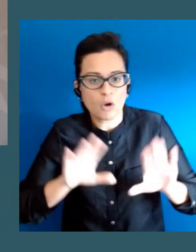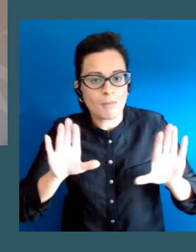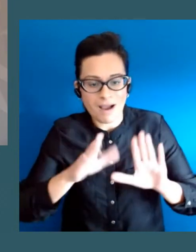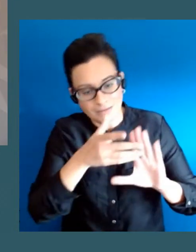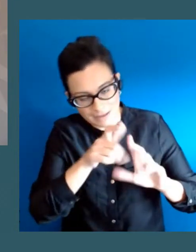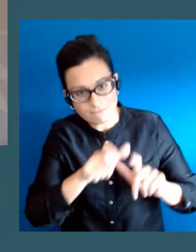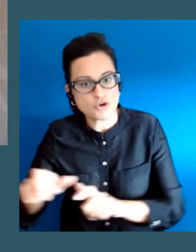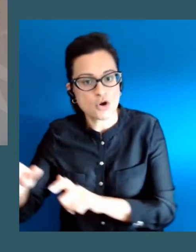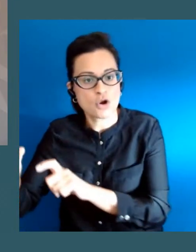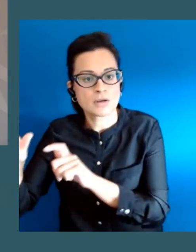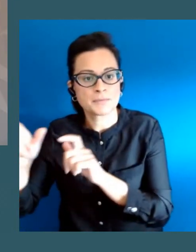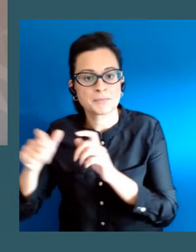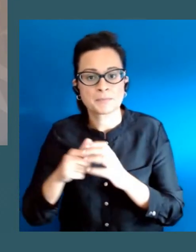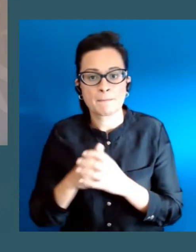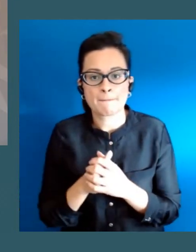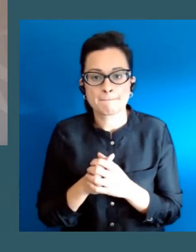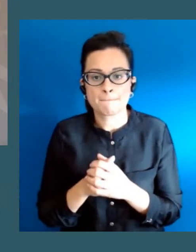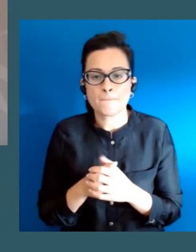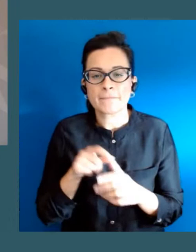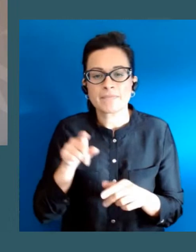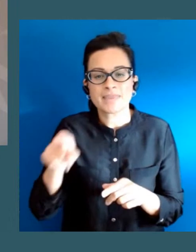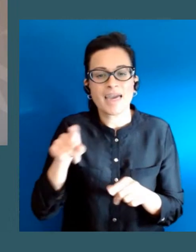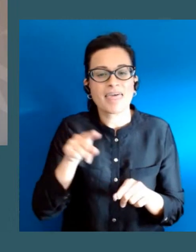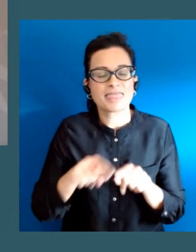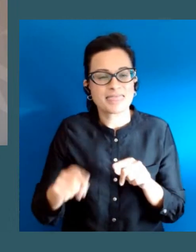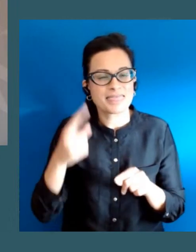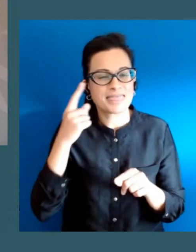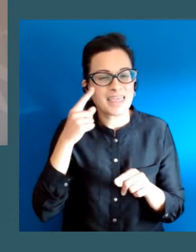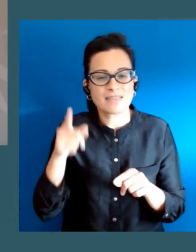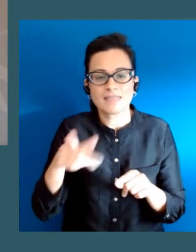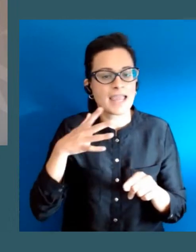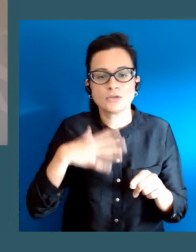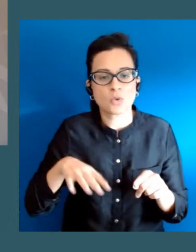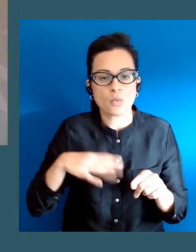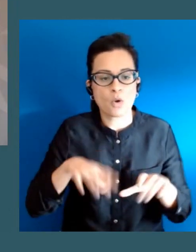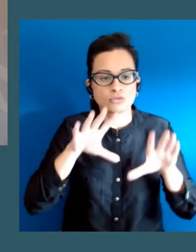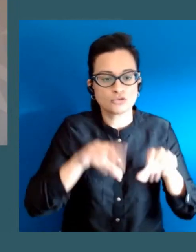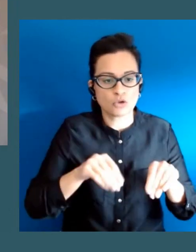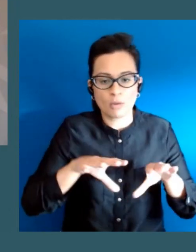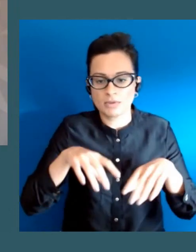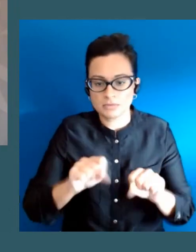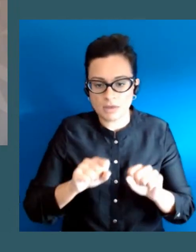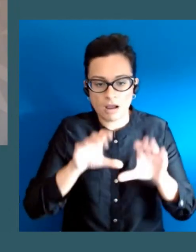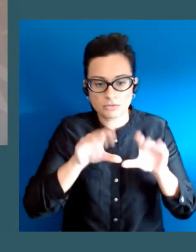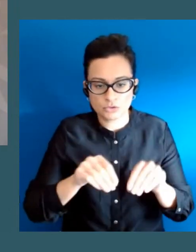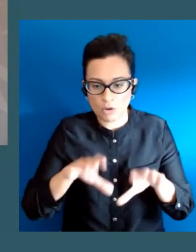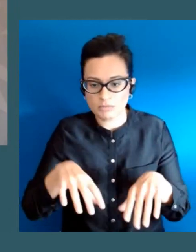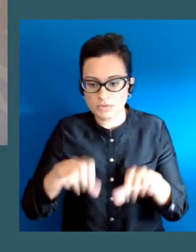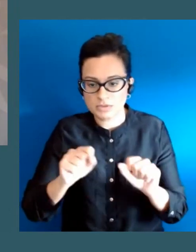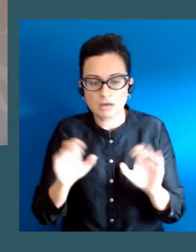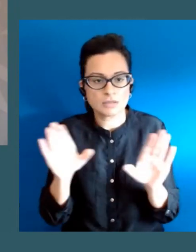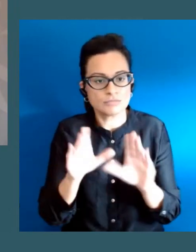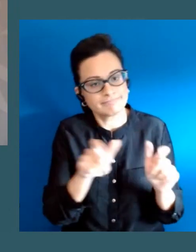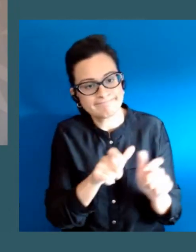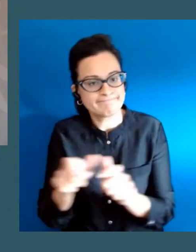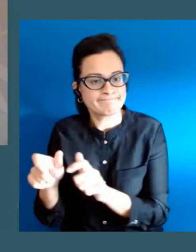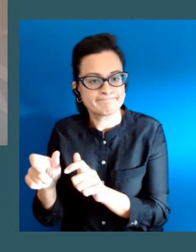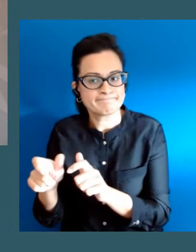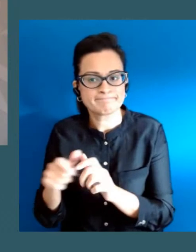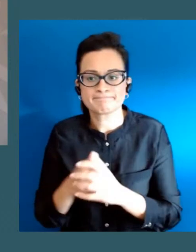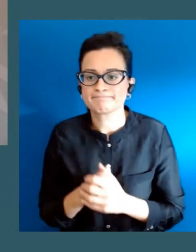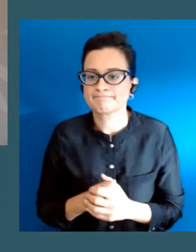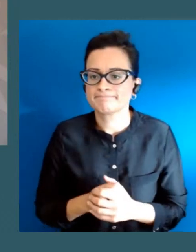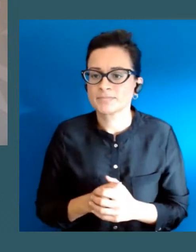what they're trying to convey is that stopping and starting within that first week of life. And also one of the